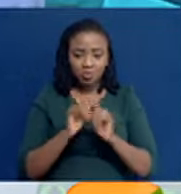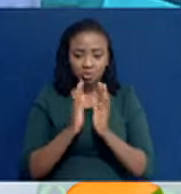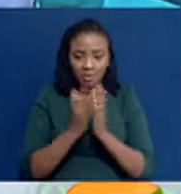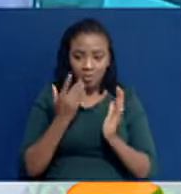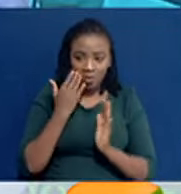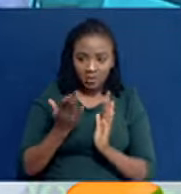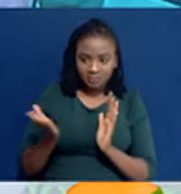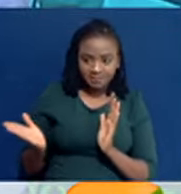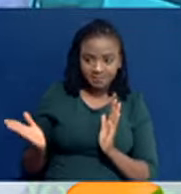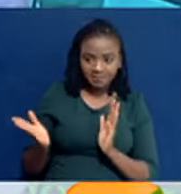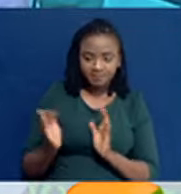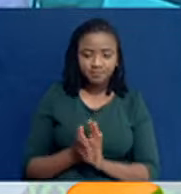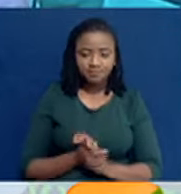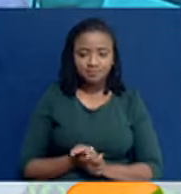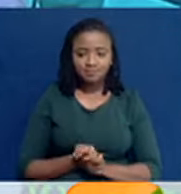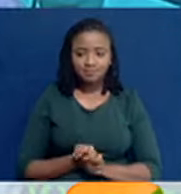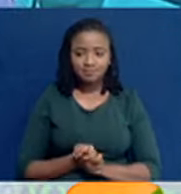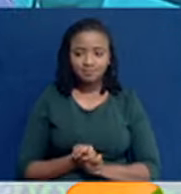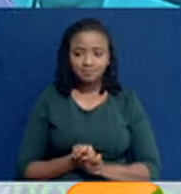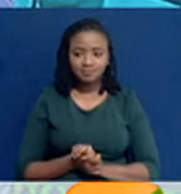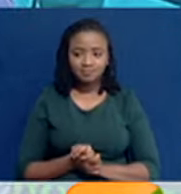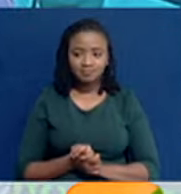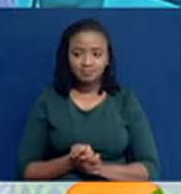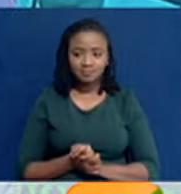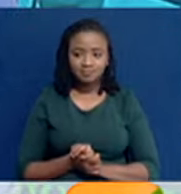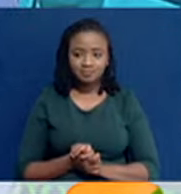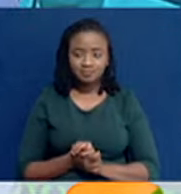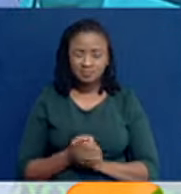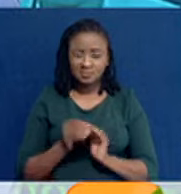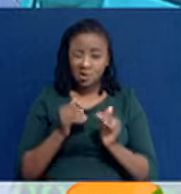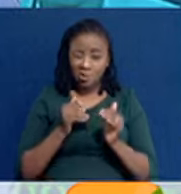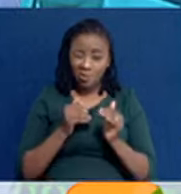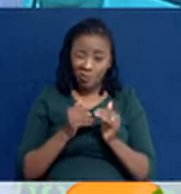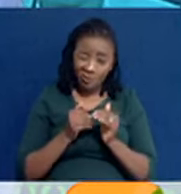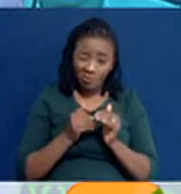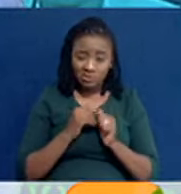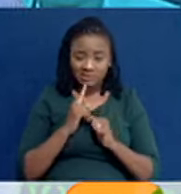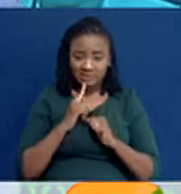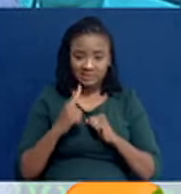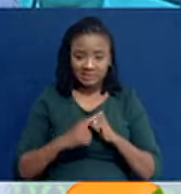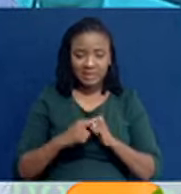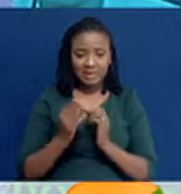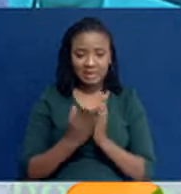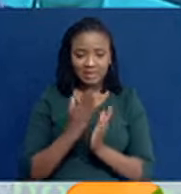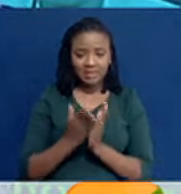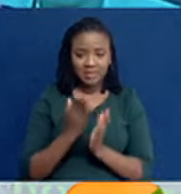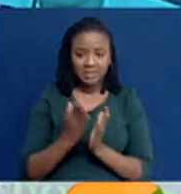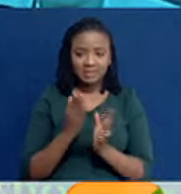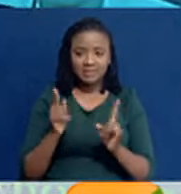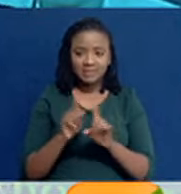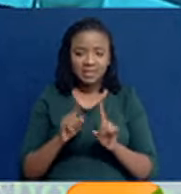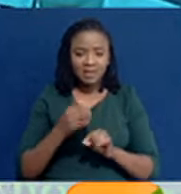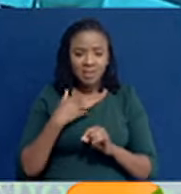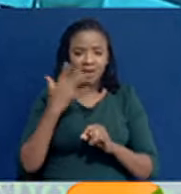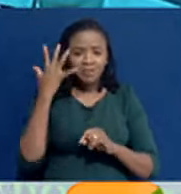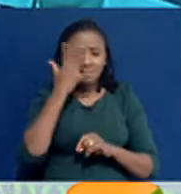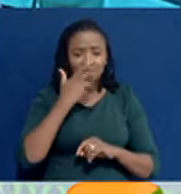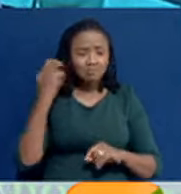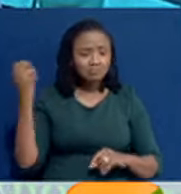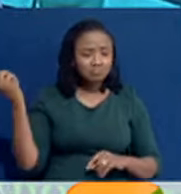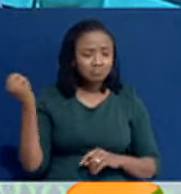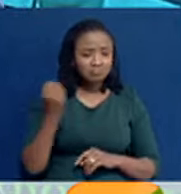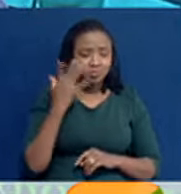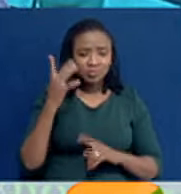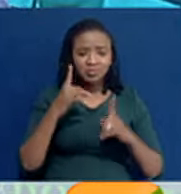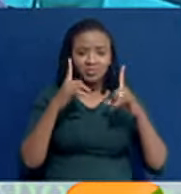there. Absolutely. Almost 600 pages. Almost 600 pages. And it's littered with incredible pictures. That's what I noticed right